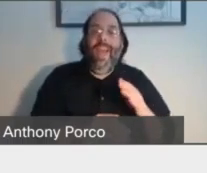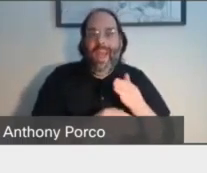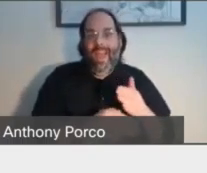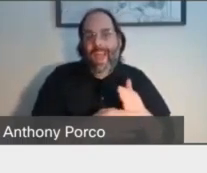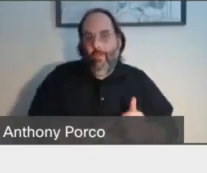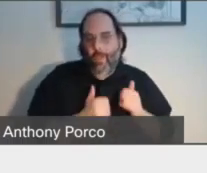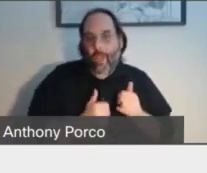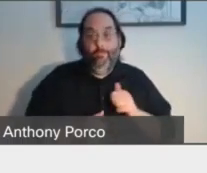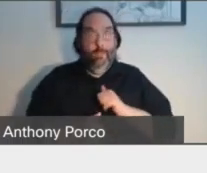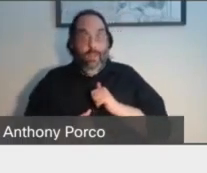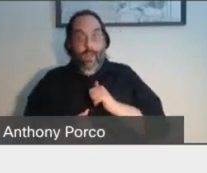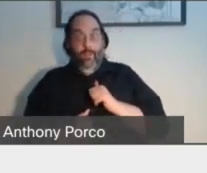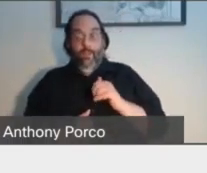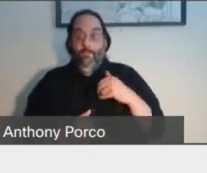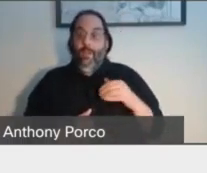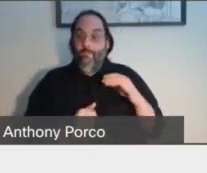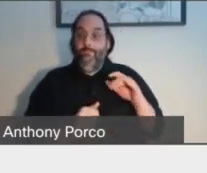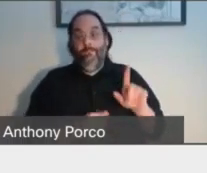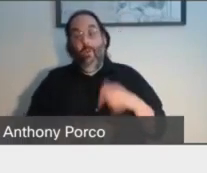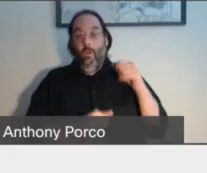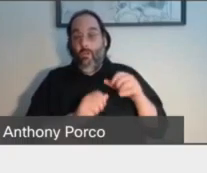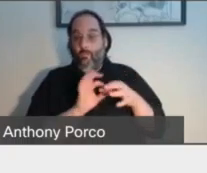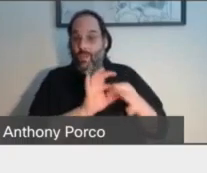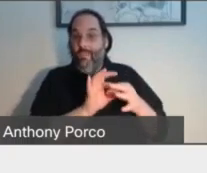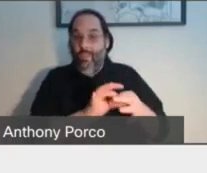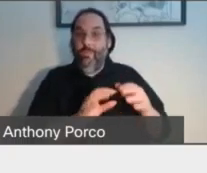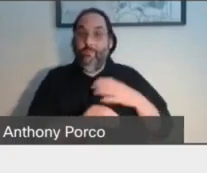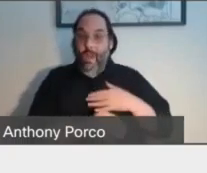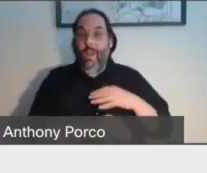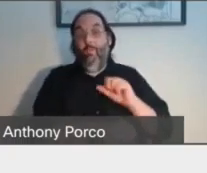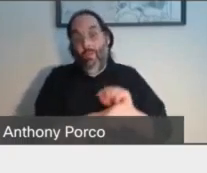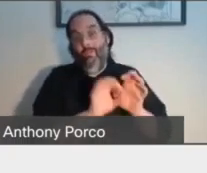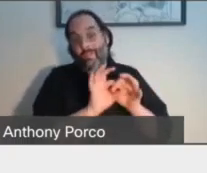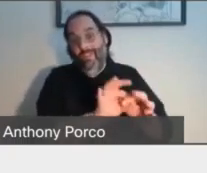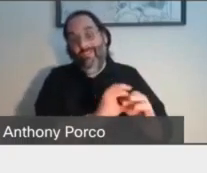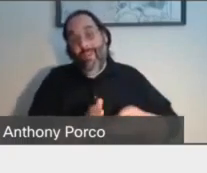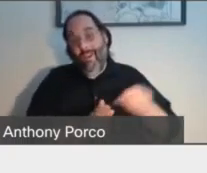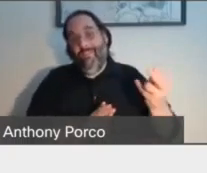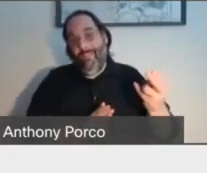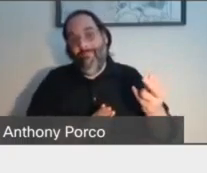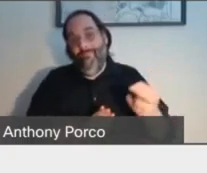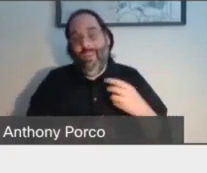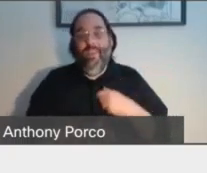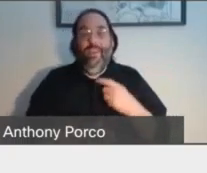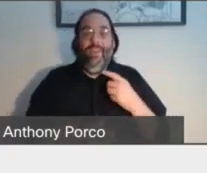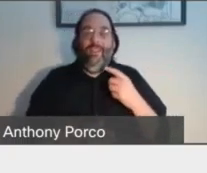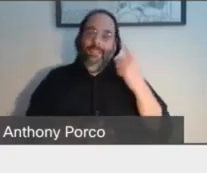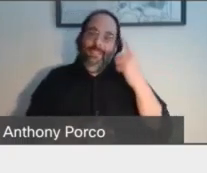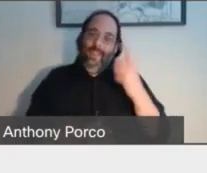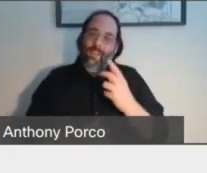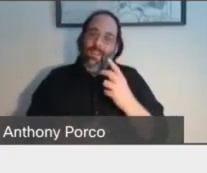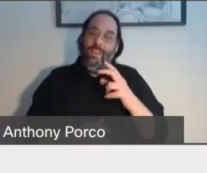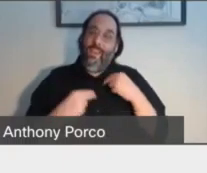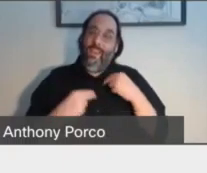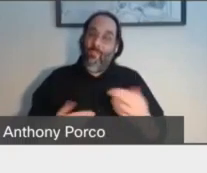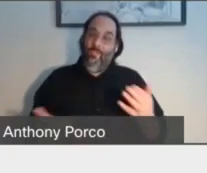most enduring relationships I've had have been the ones that I made at work. And considering the nature of human services, you're